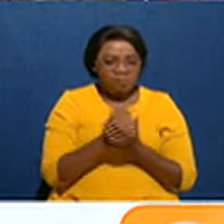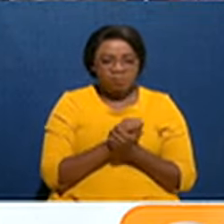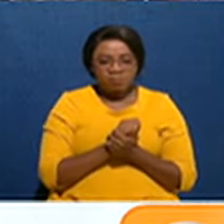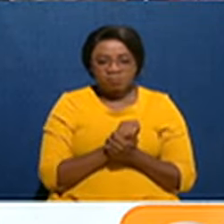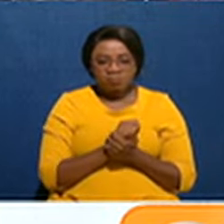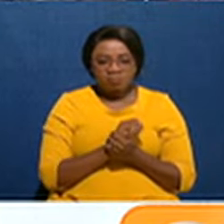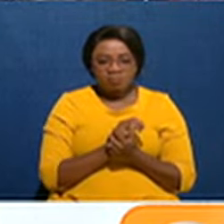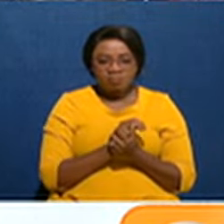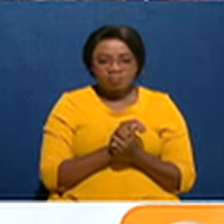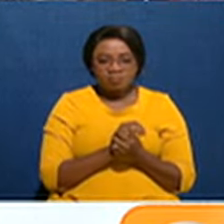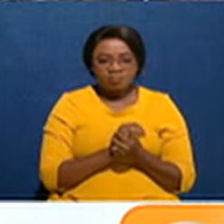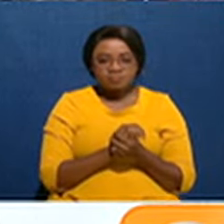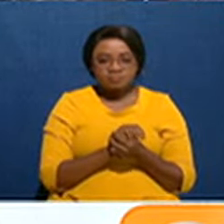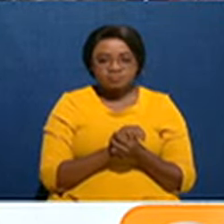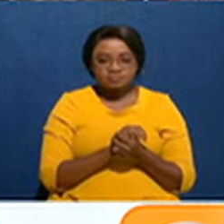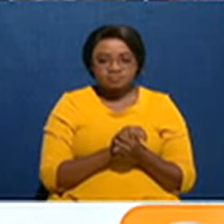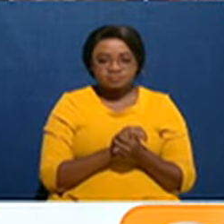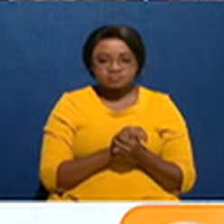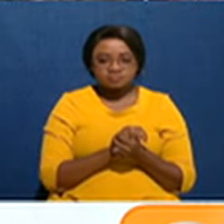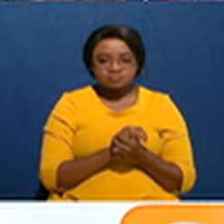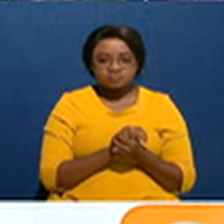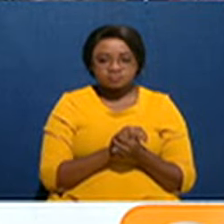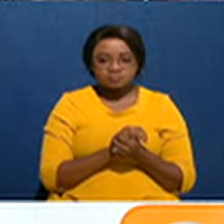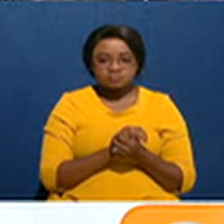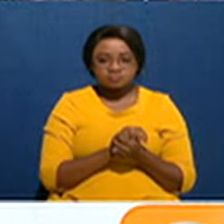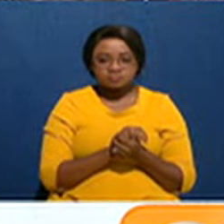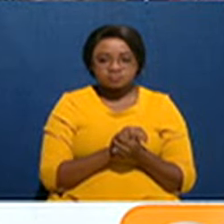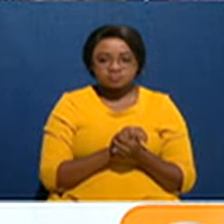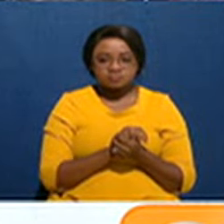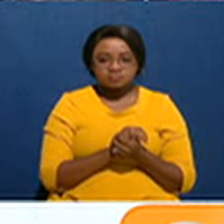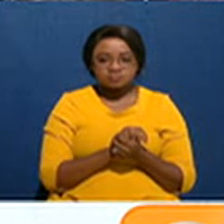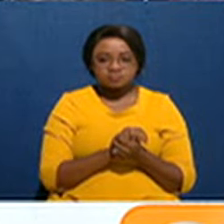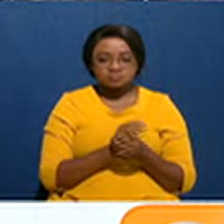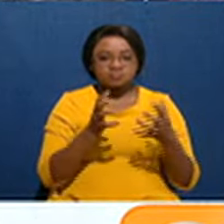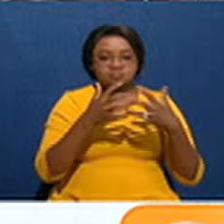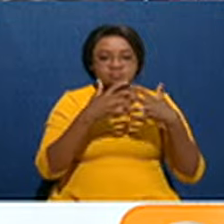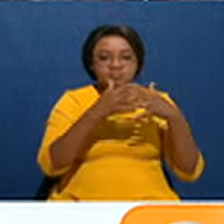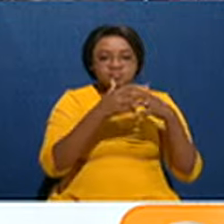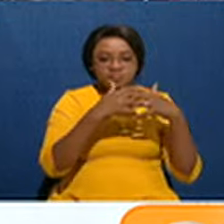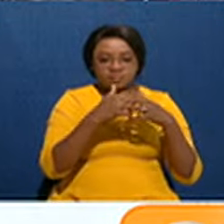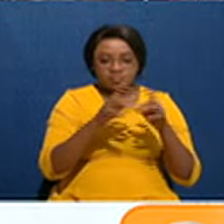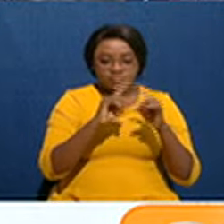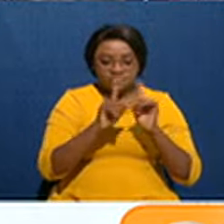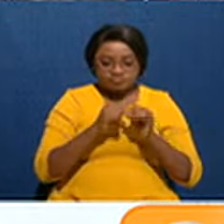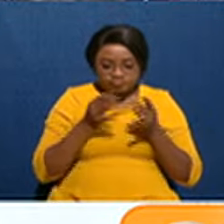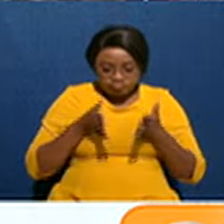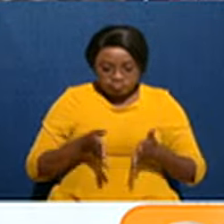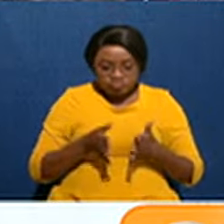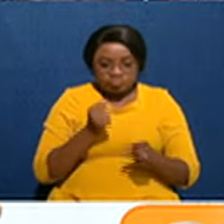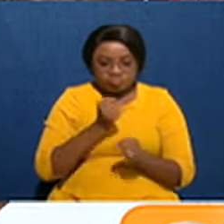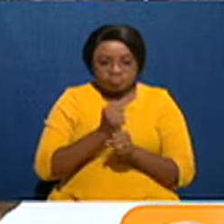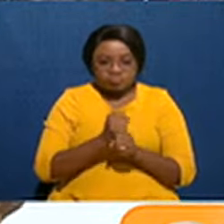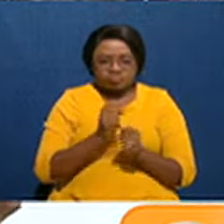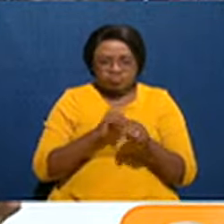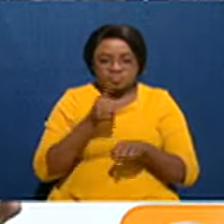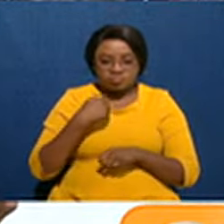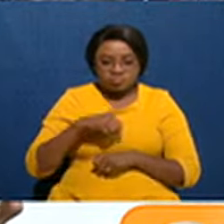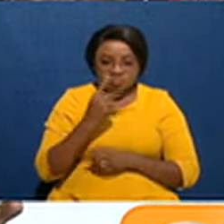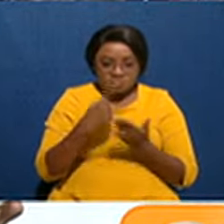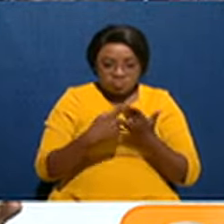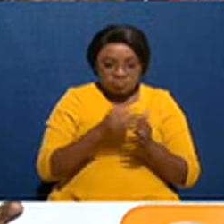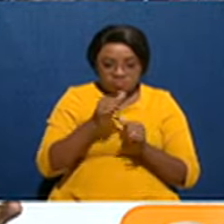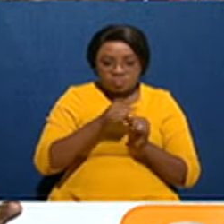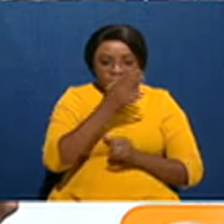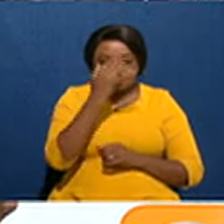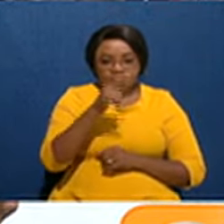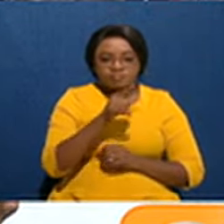And it takes us to engineering and current events. And when I talk about that, and I'm sure this has been a concern amongst